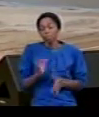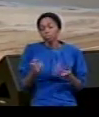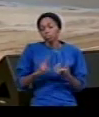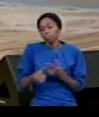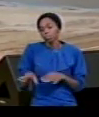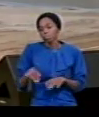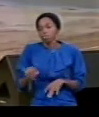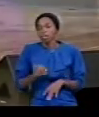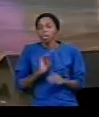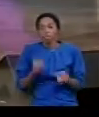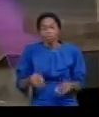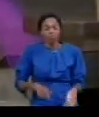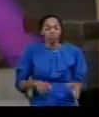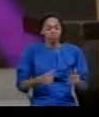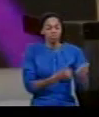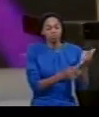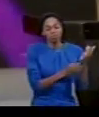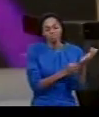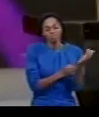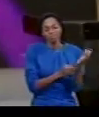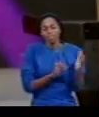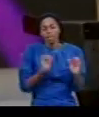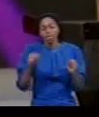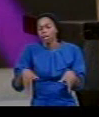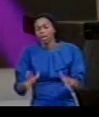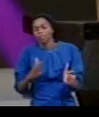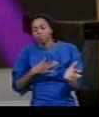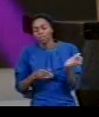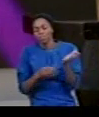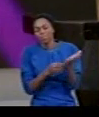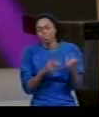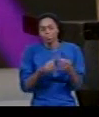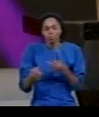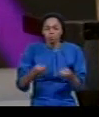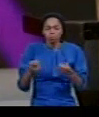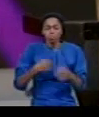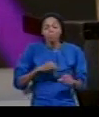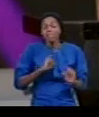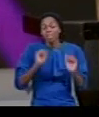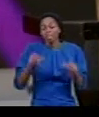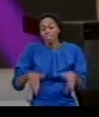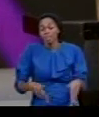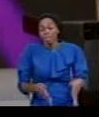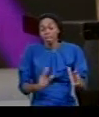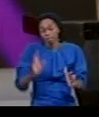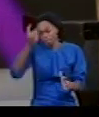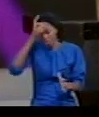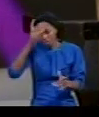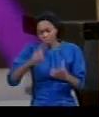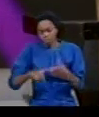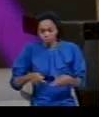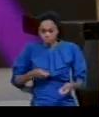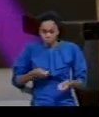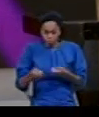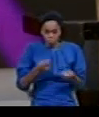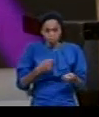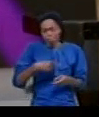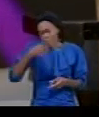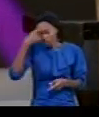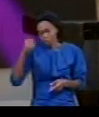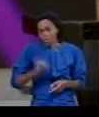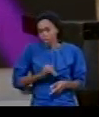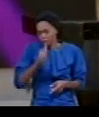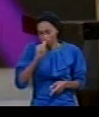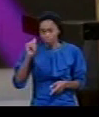flesh, I can allow the flesh to control me, I can allow Satan to control me because I am saved, I am